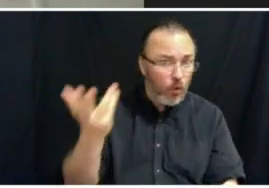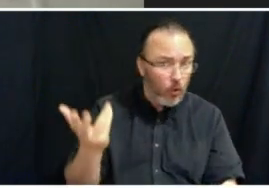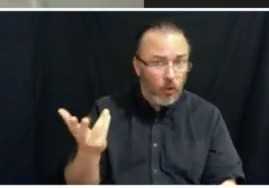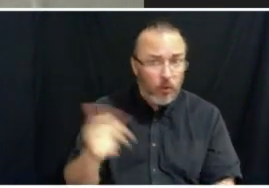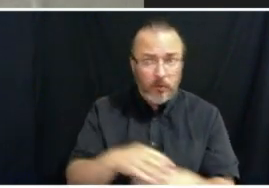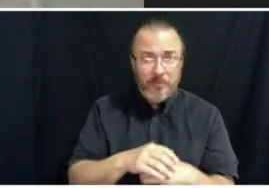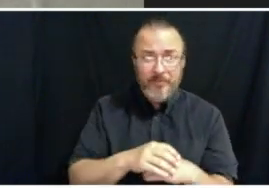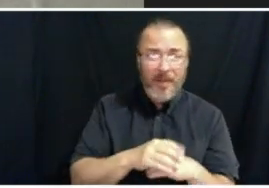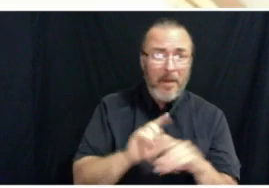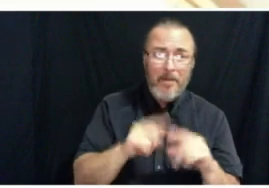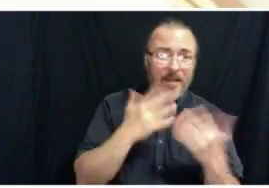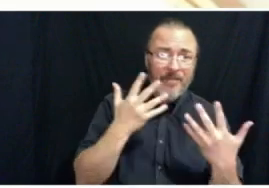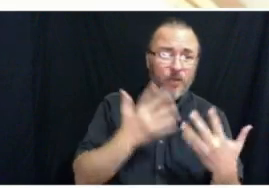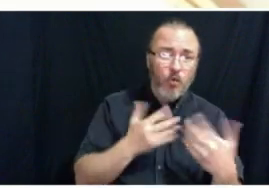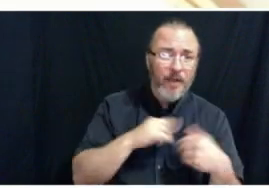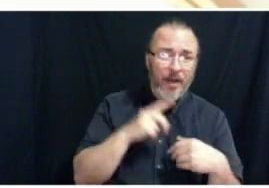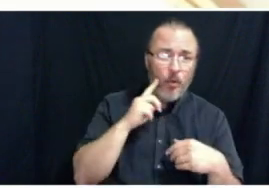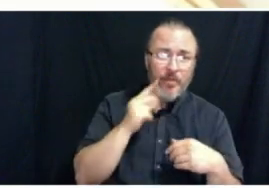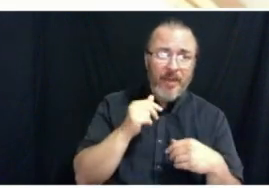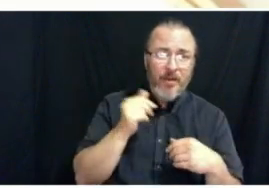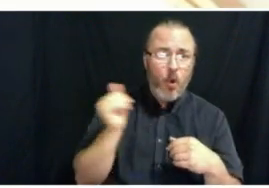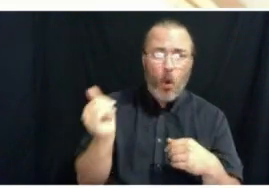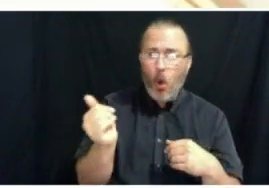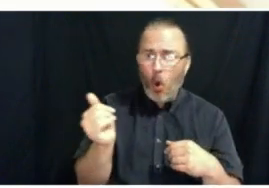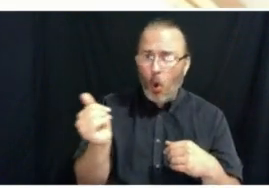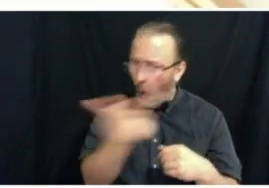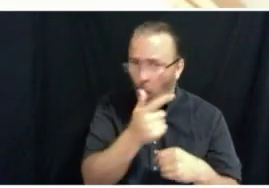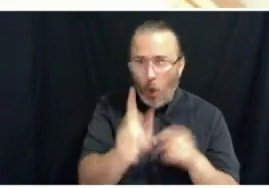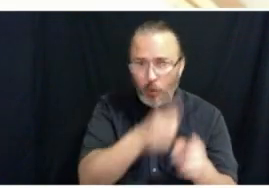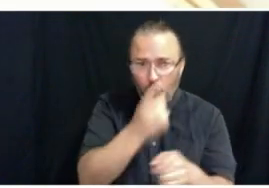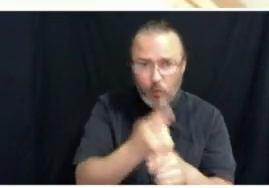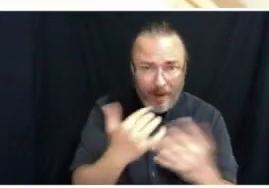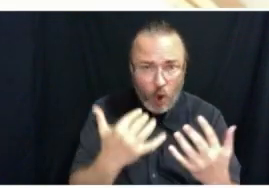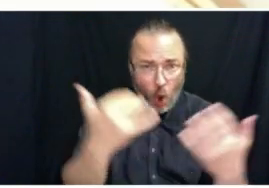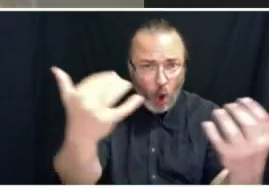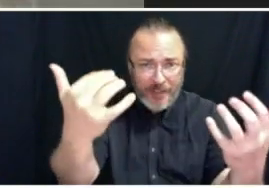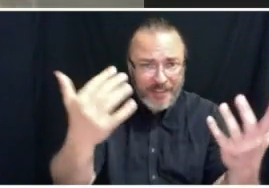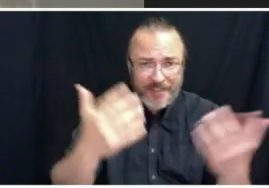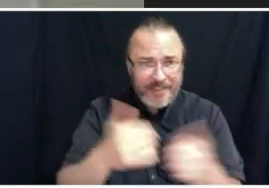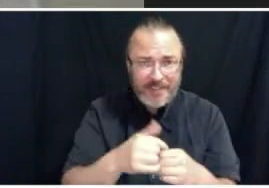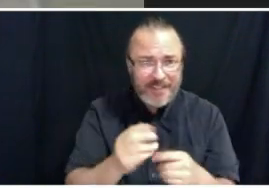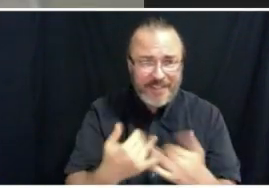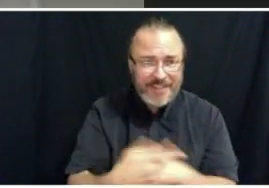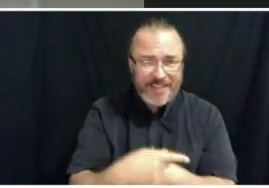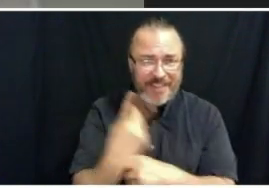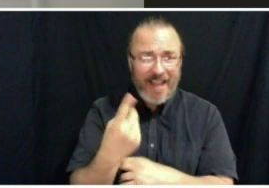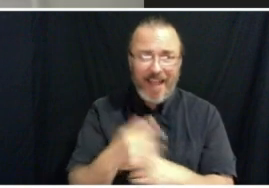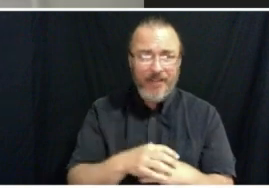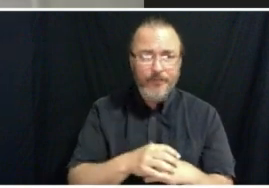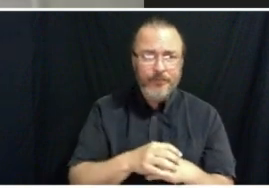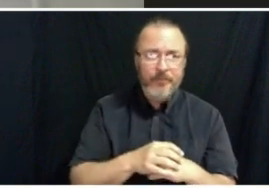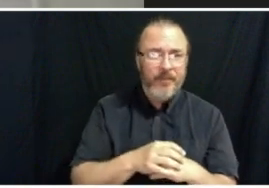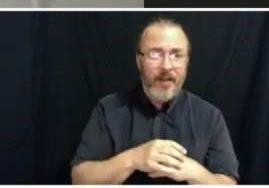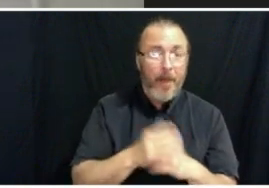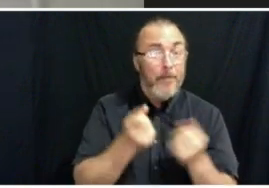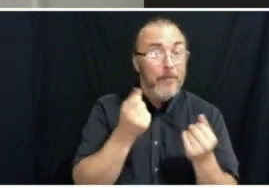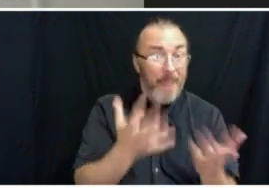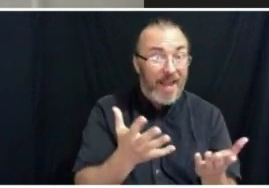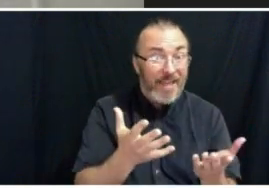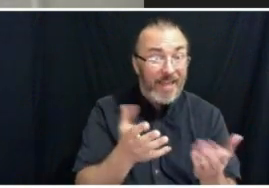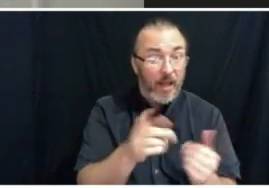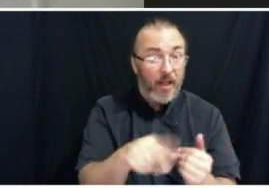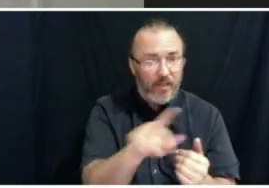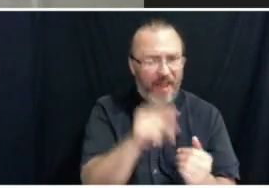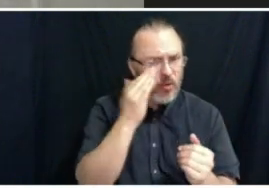that all the right audience is the one that is connected today. A good chunk of the audience who is connected today is convinced that that's critical. But